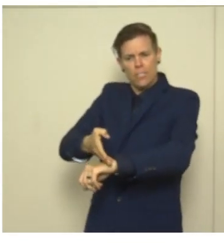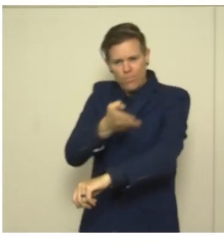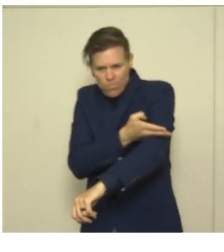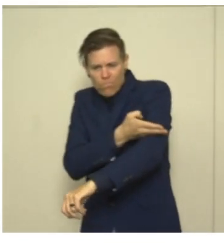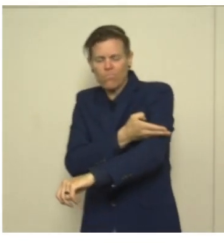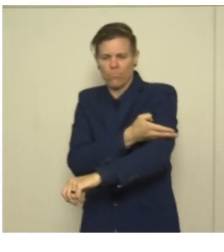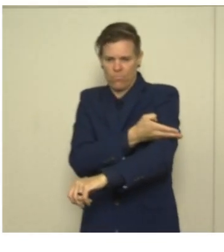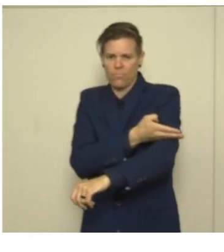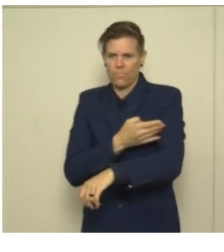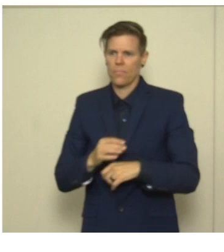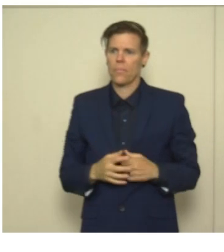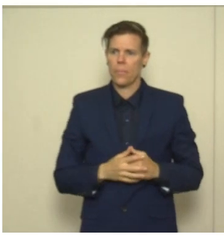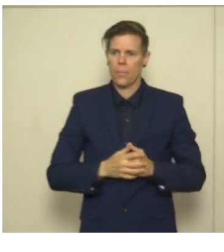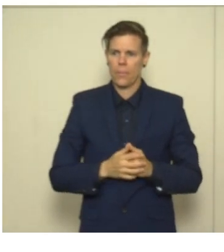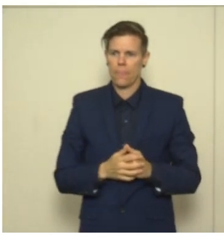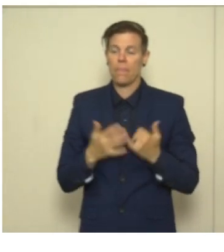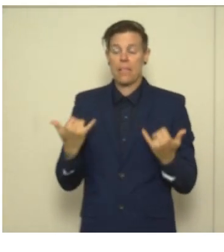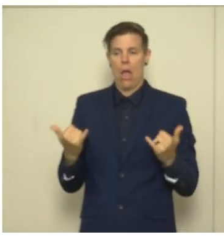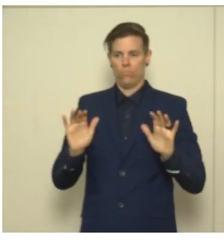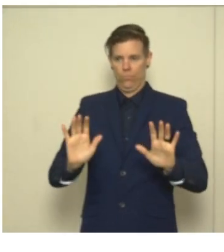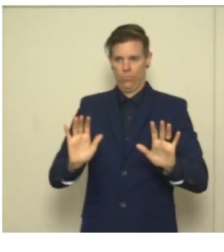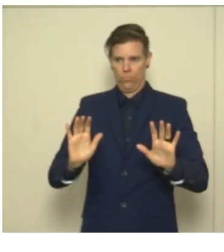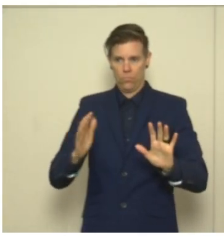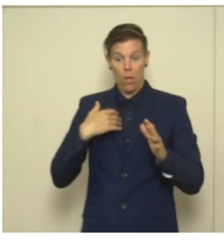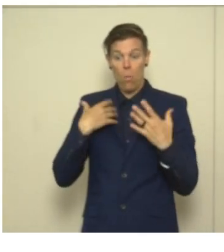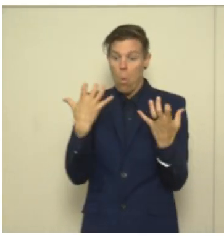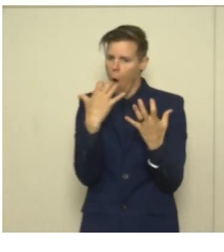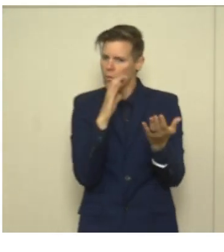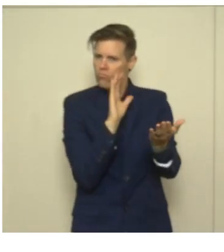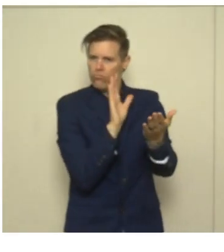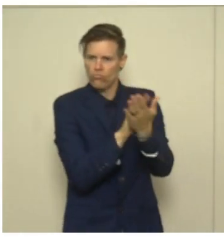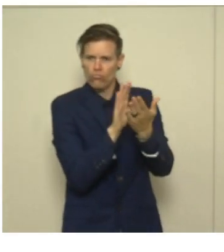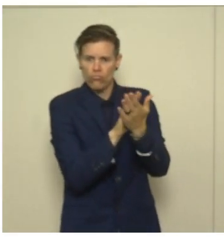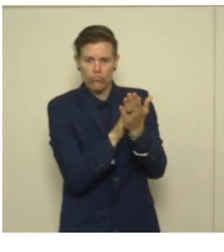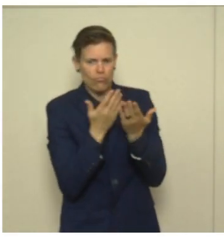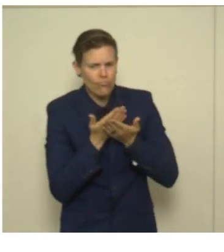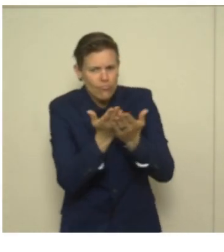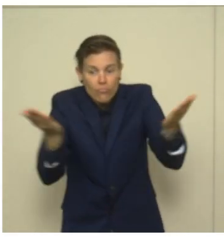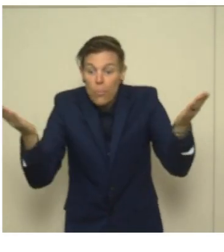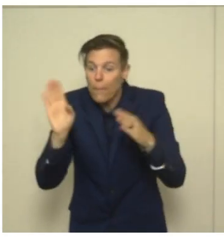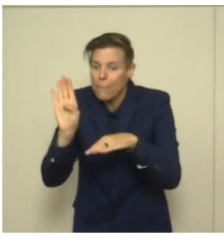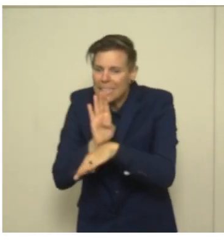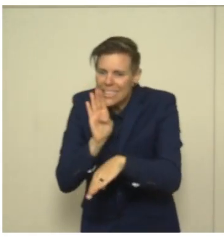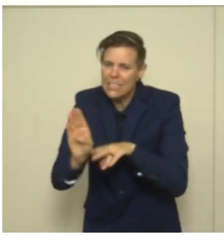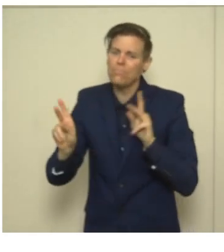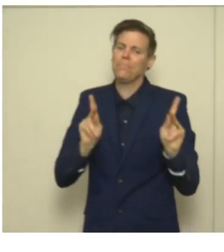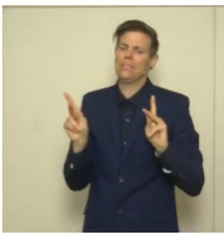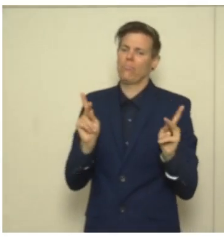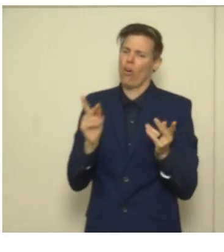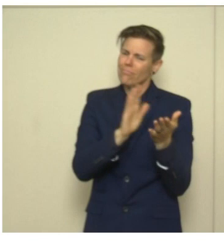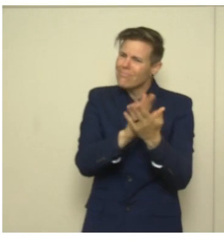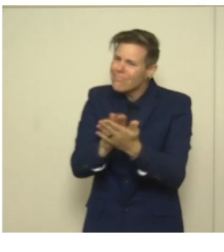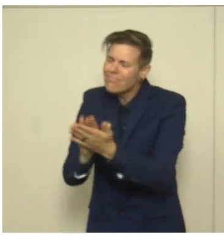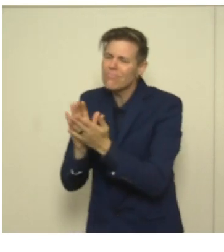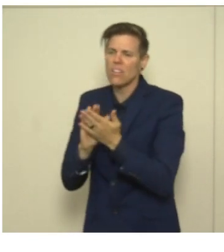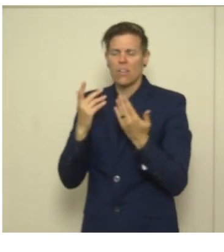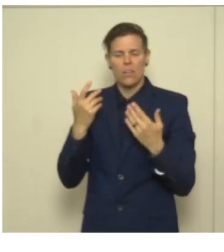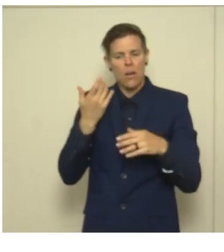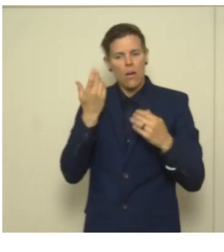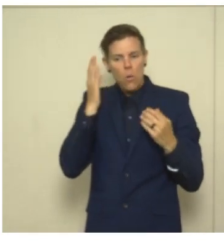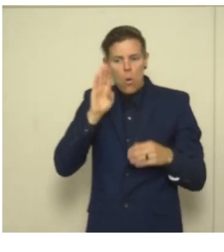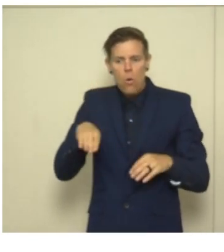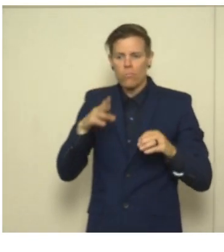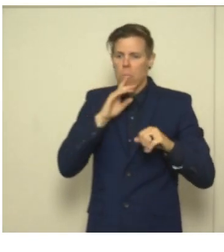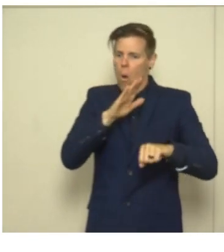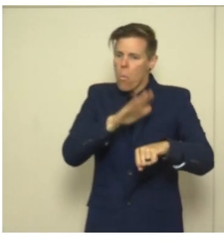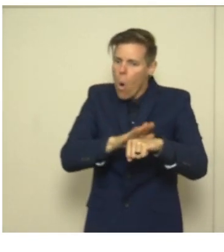sector. Lots of our business partners are working diligently to remind people to keep their masks on while they're waiting in line, to